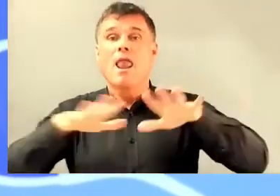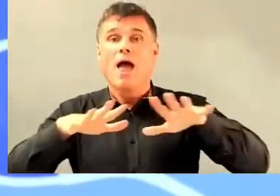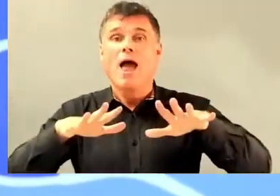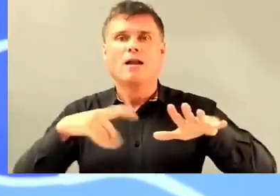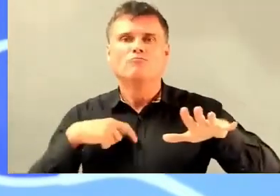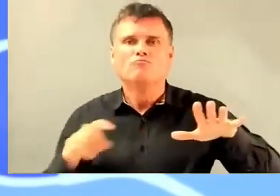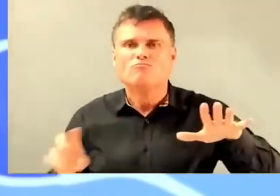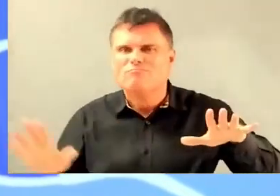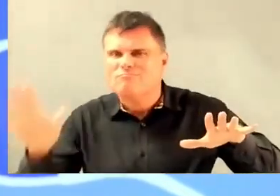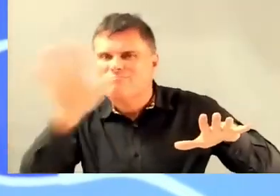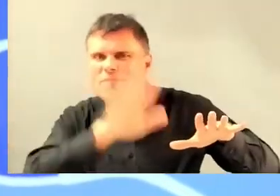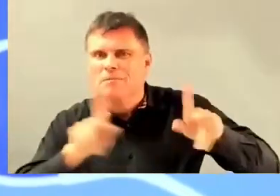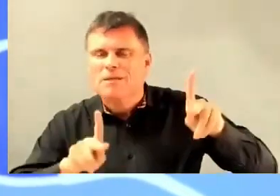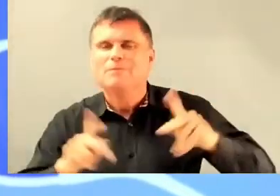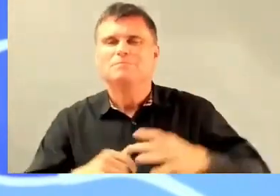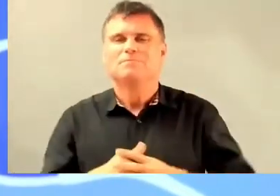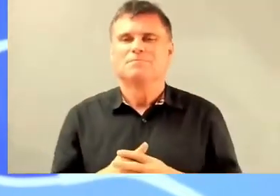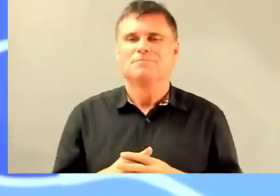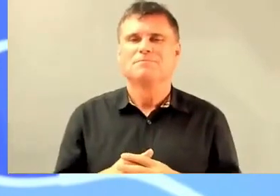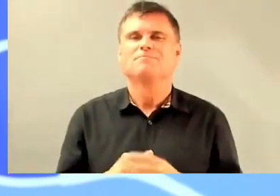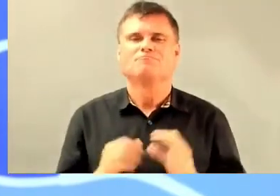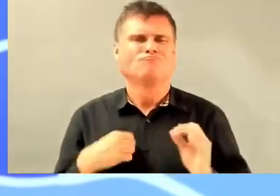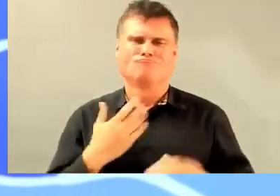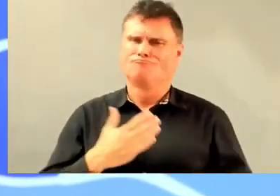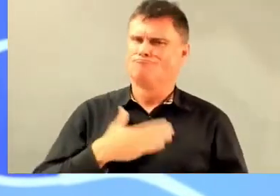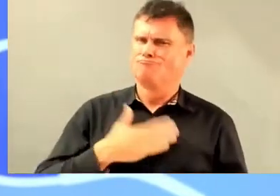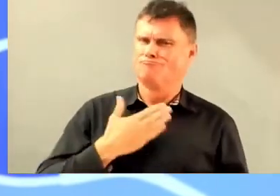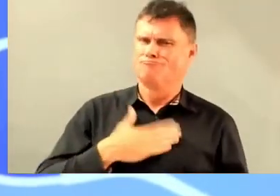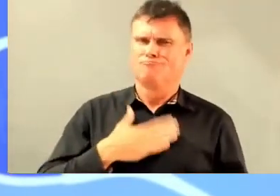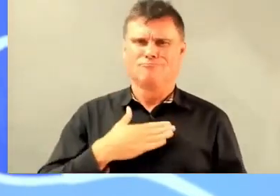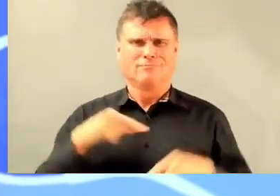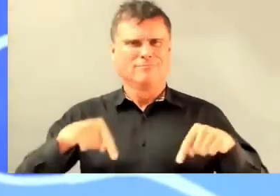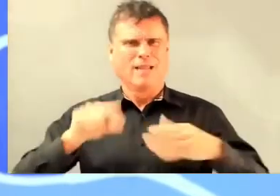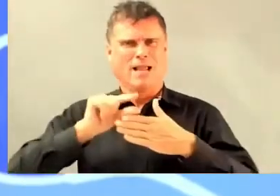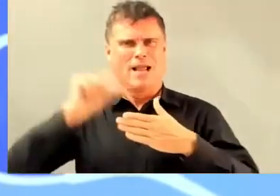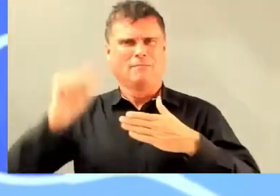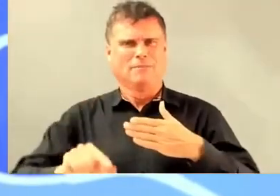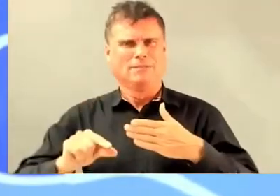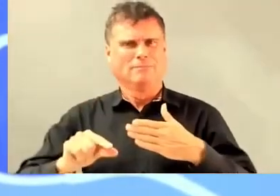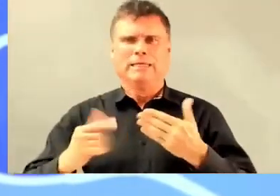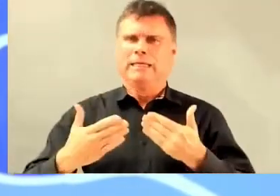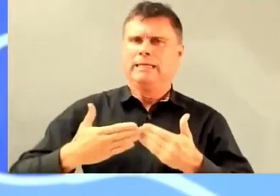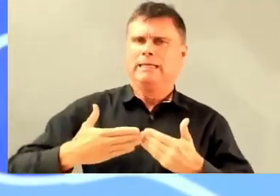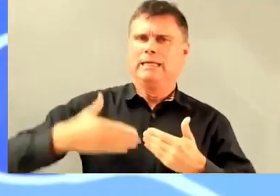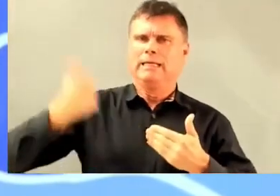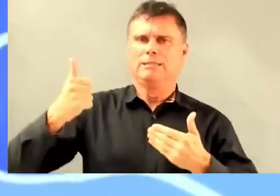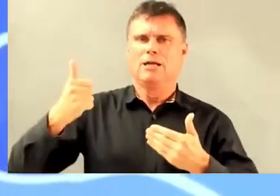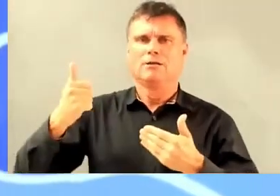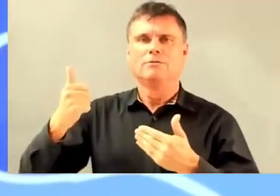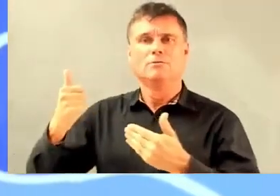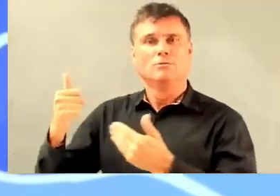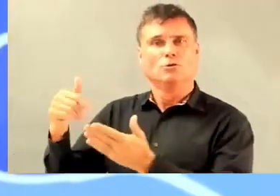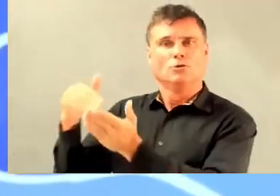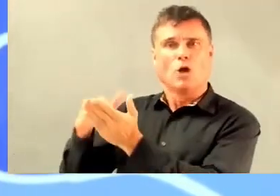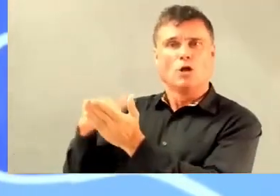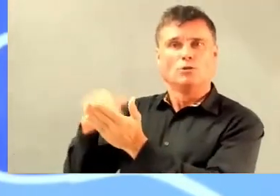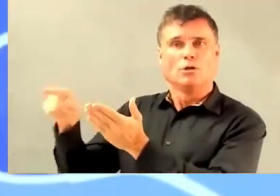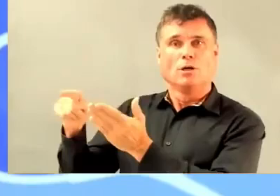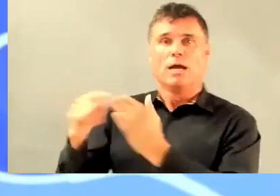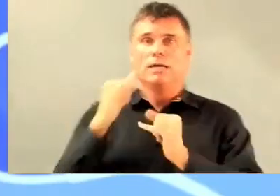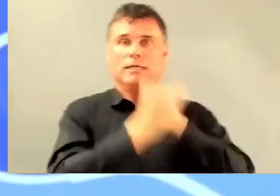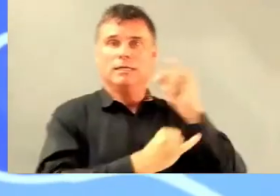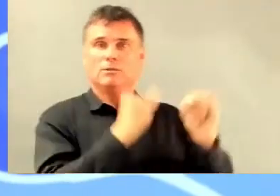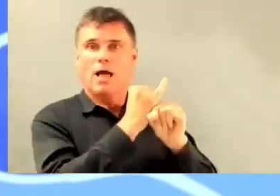very pleased that the provincial government is making it easier for more U.S. and internationally trained family doctors to come to British